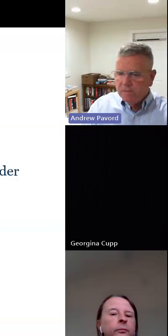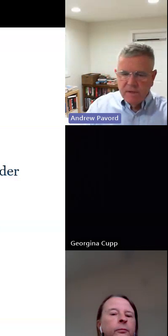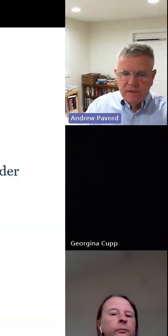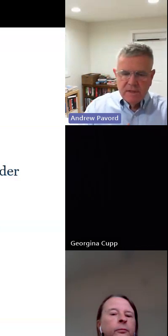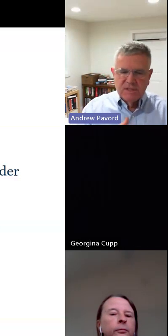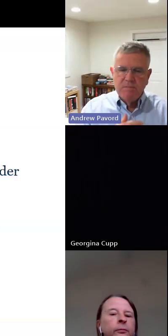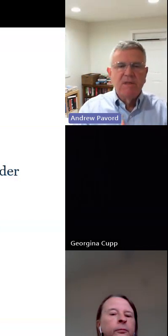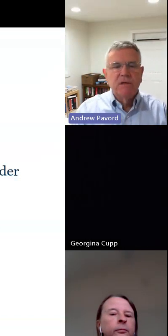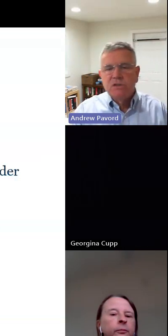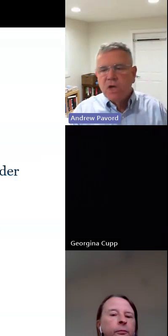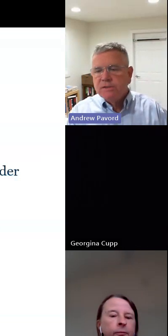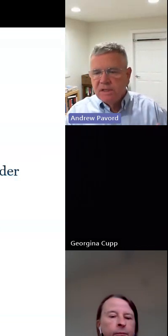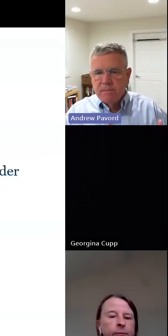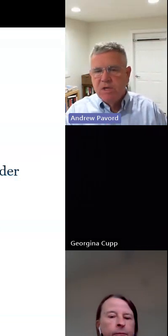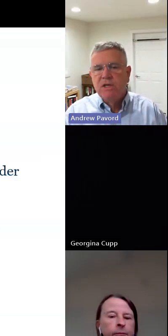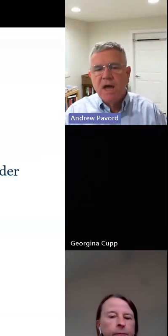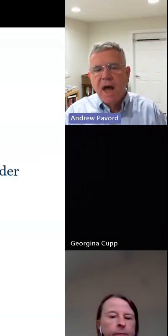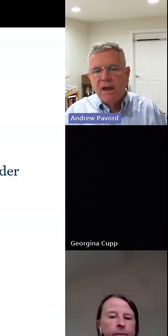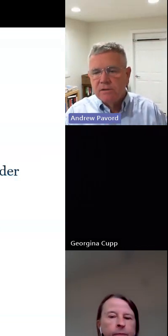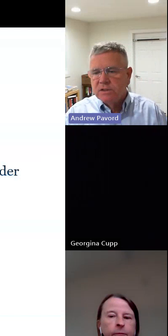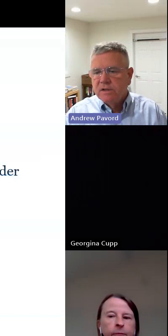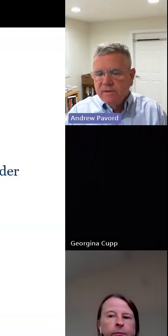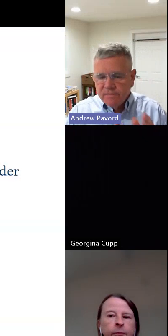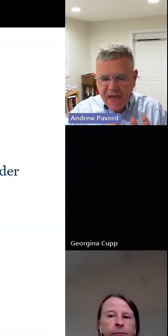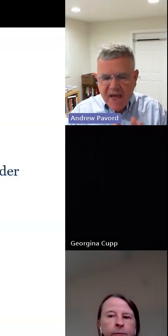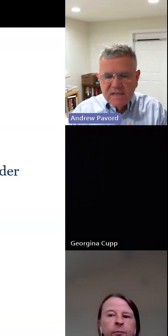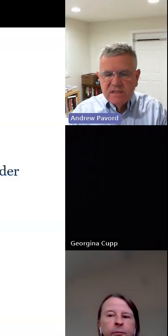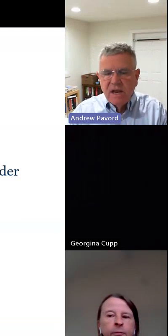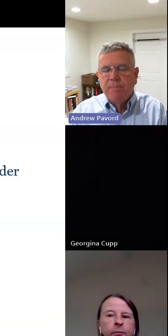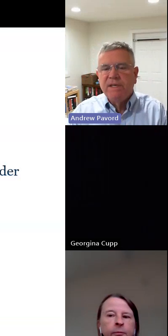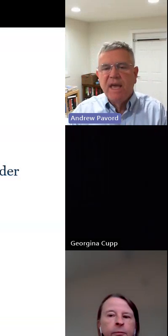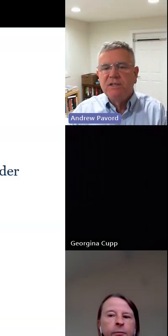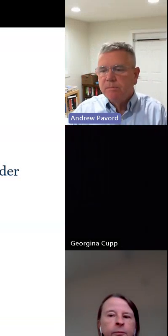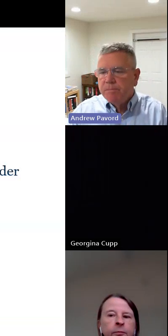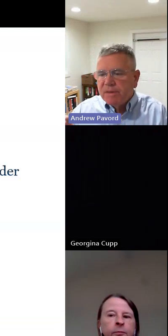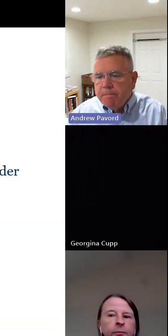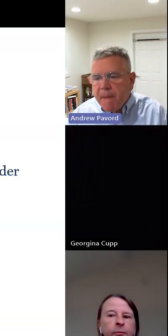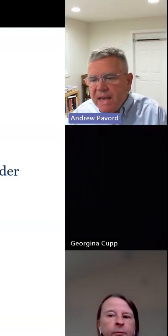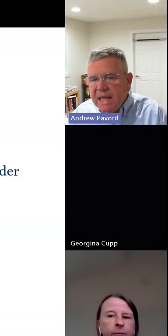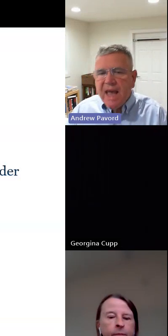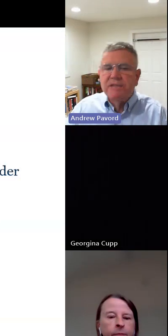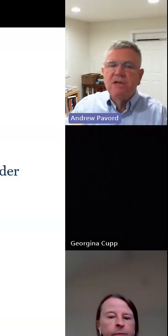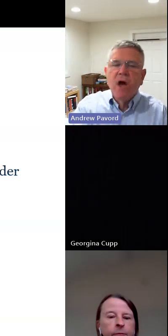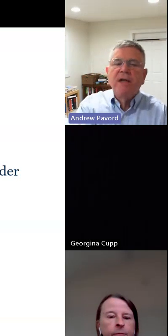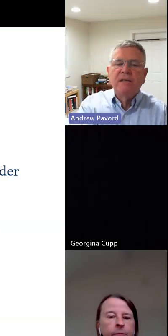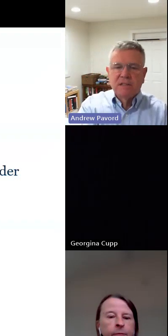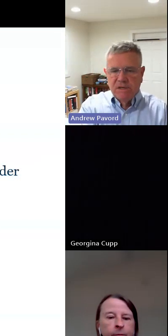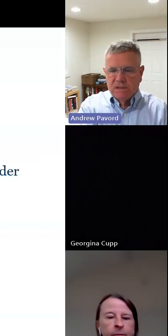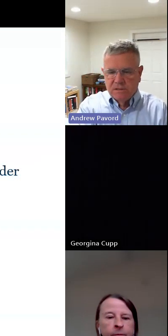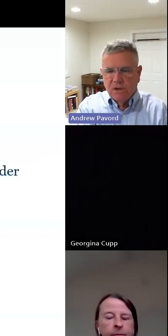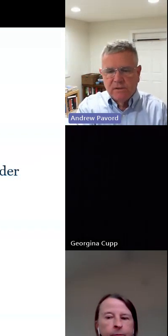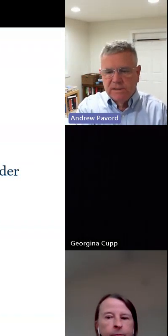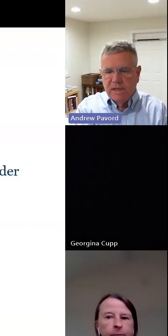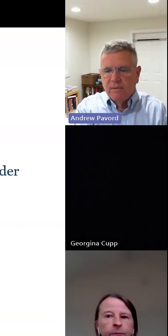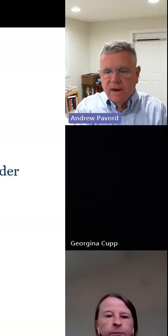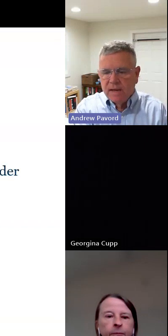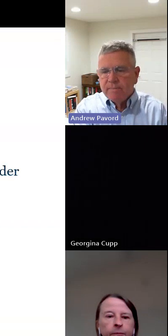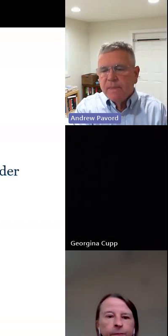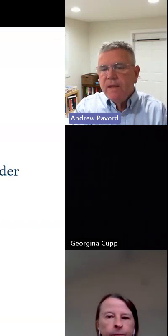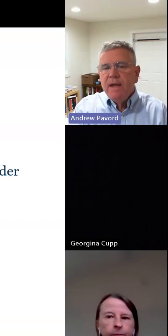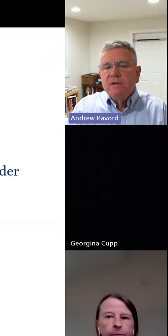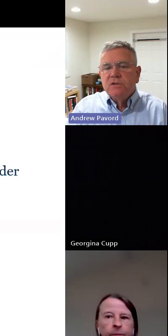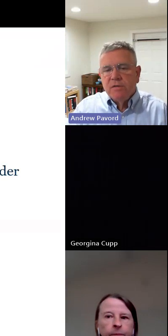give, Smith Consulting $1 million. That is an obligation, but the money hasn't gone to Smith Consulting